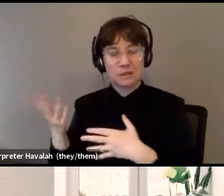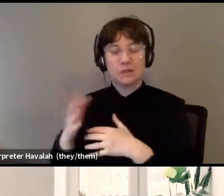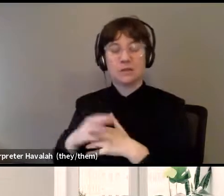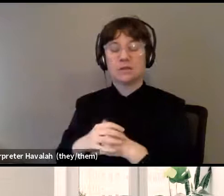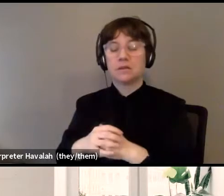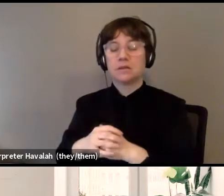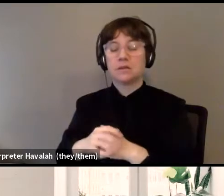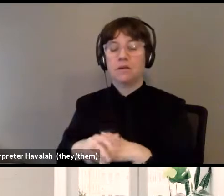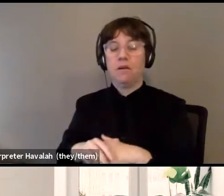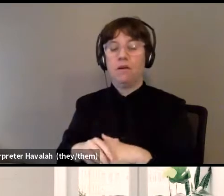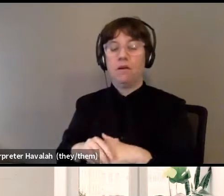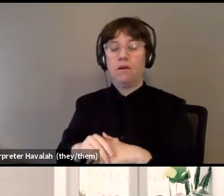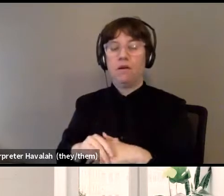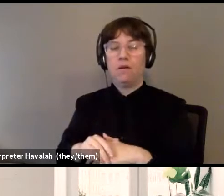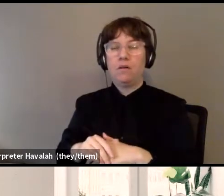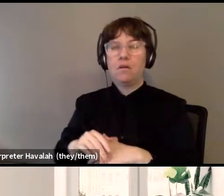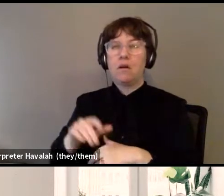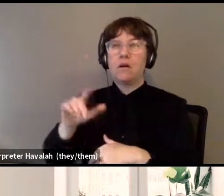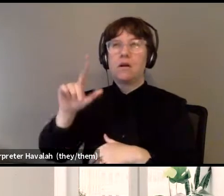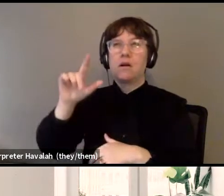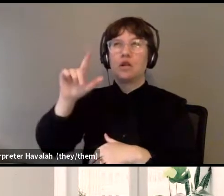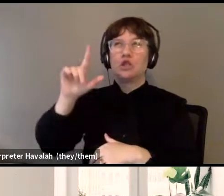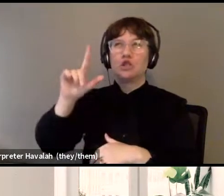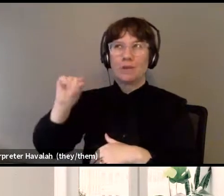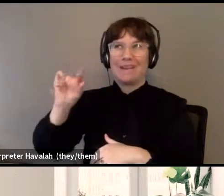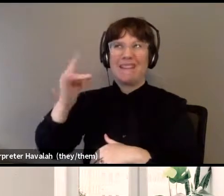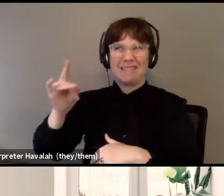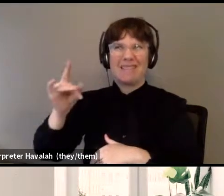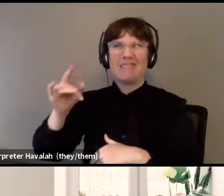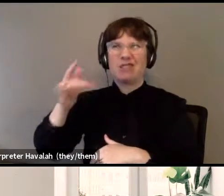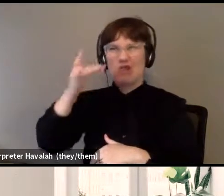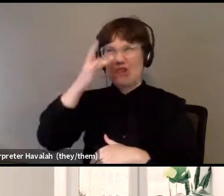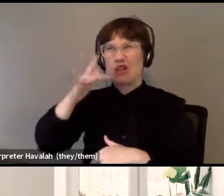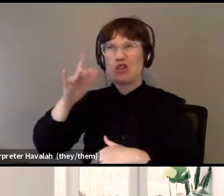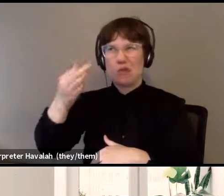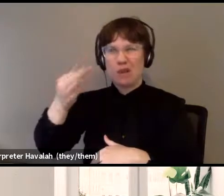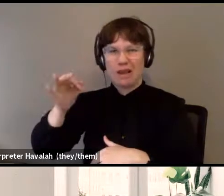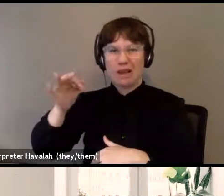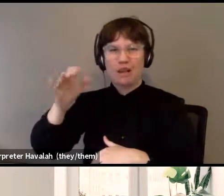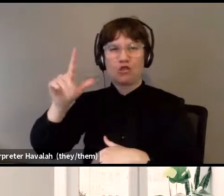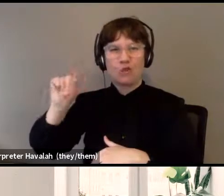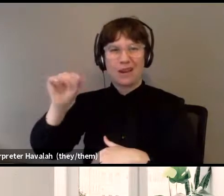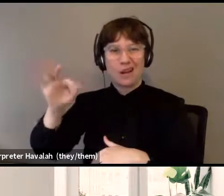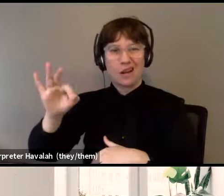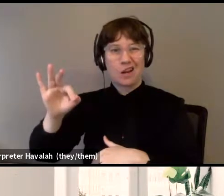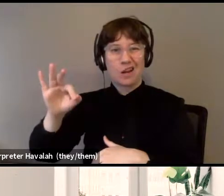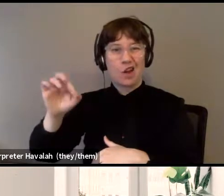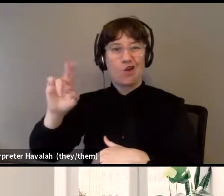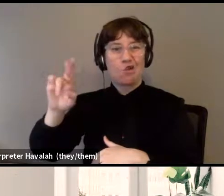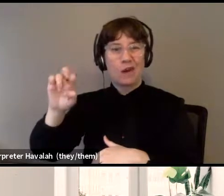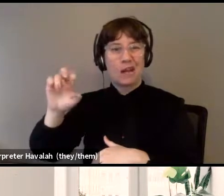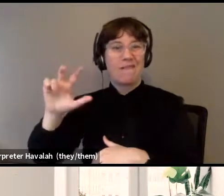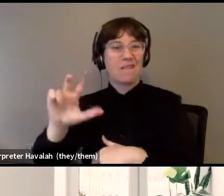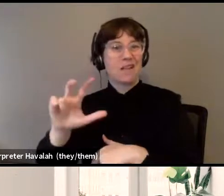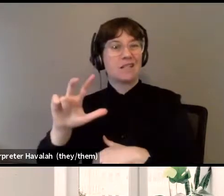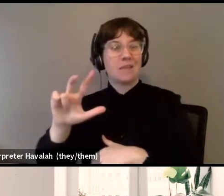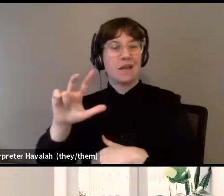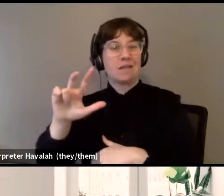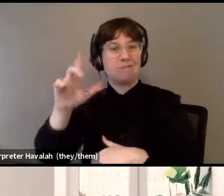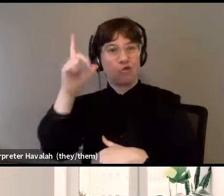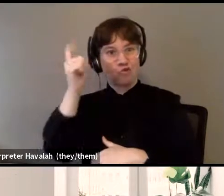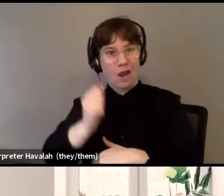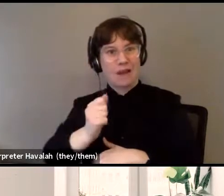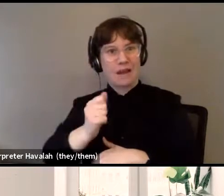then in late 2018, early 2019, the Reinvestment Fund came out with this Healthy